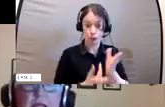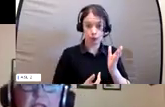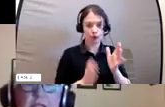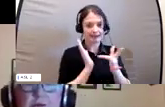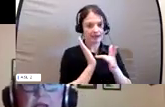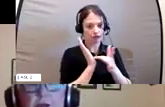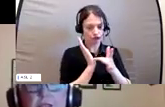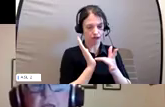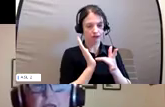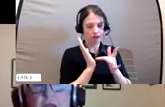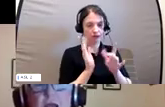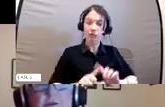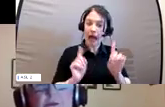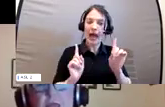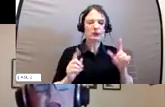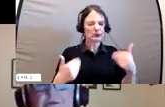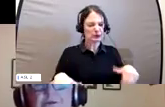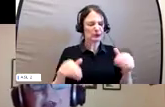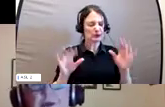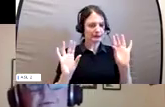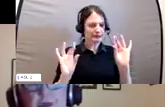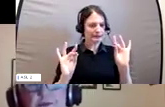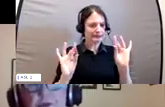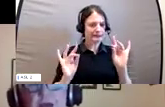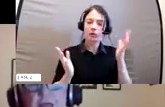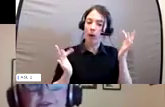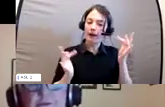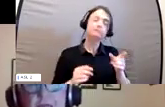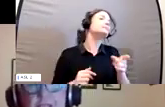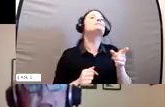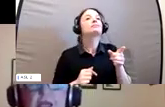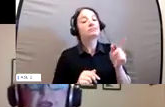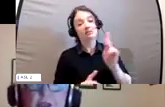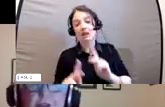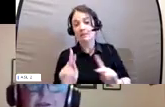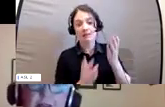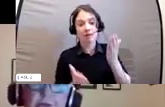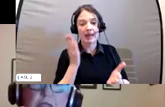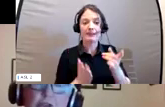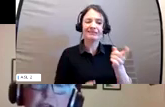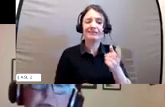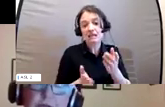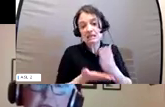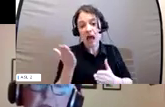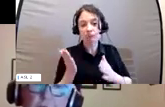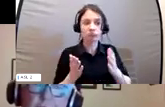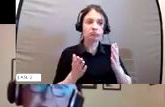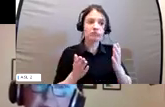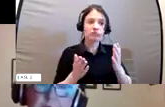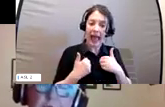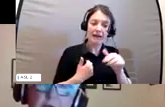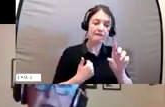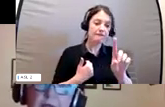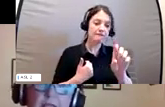has implications because we have people who may have dementia whose family use